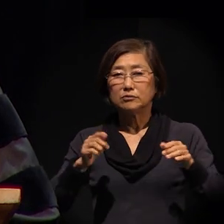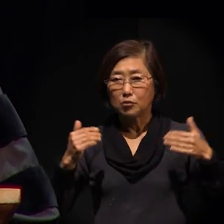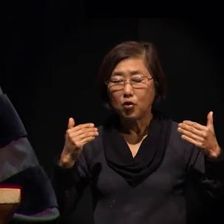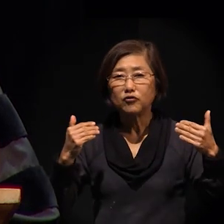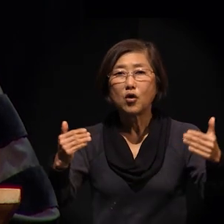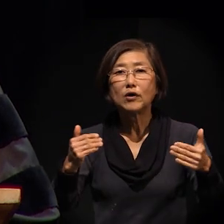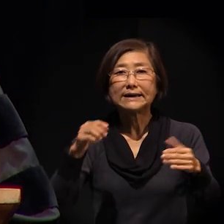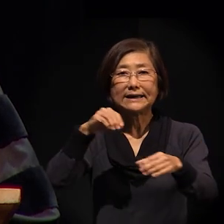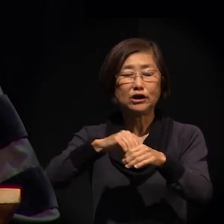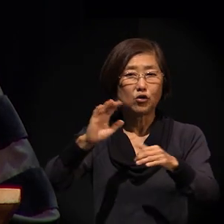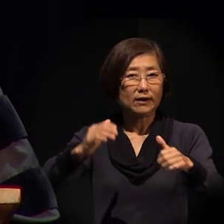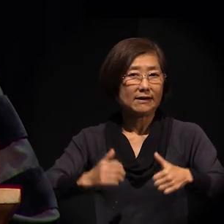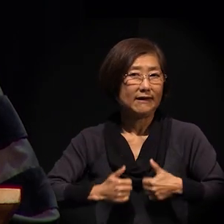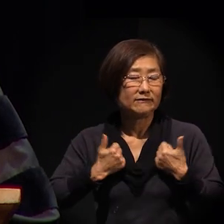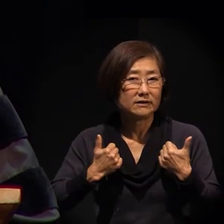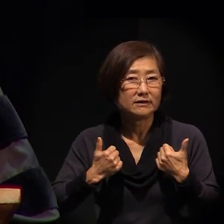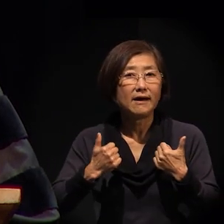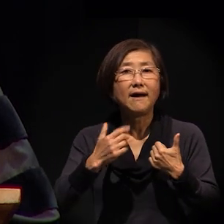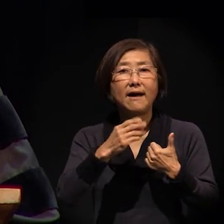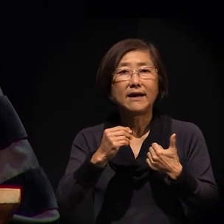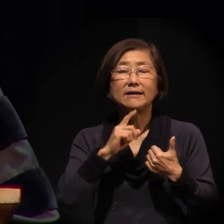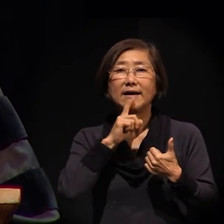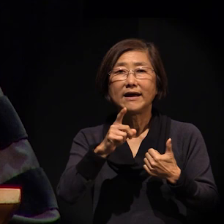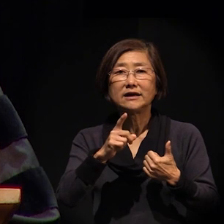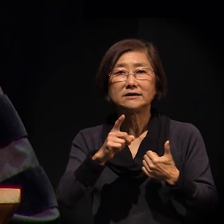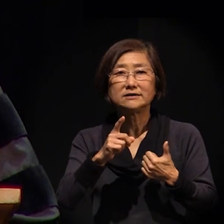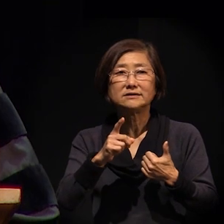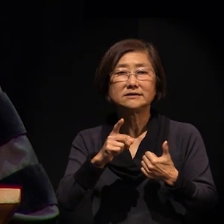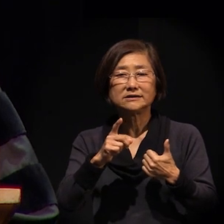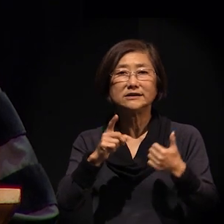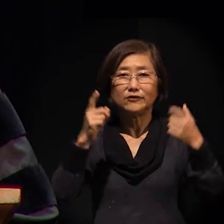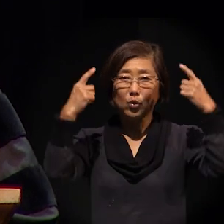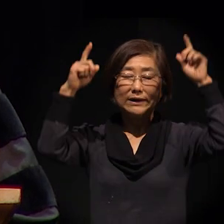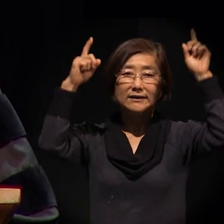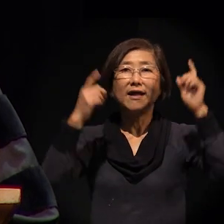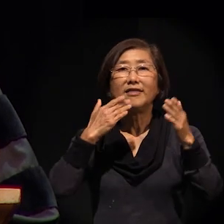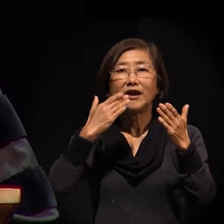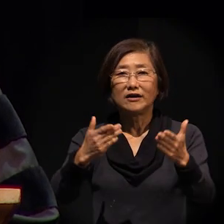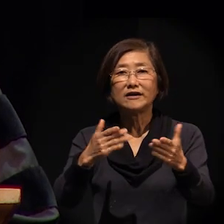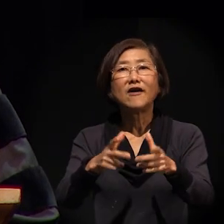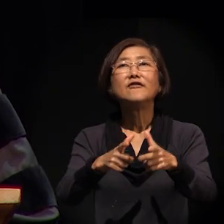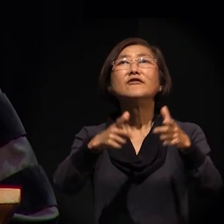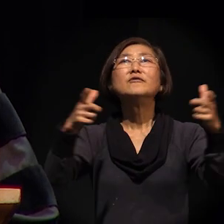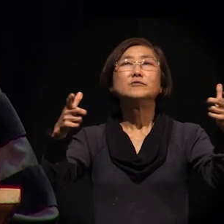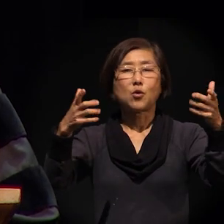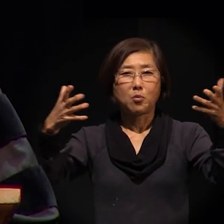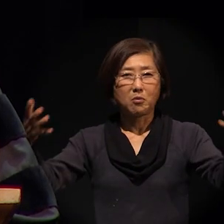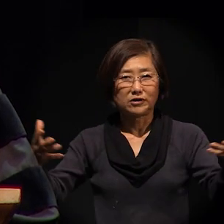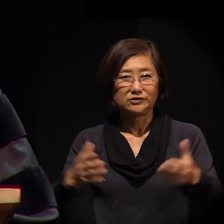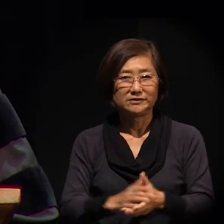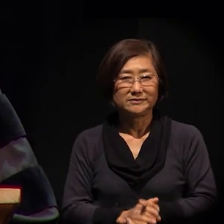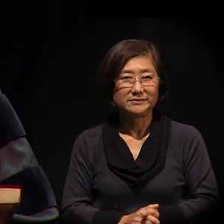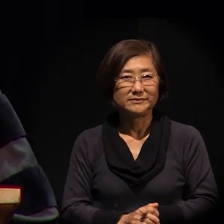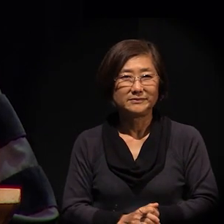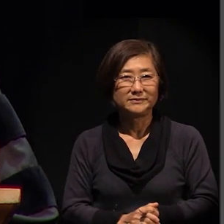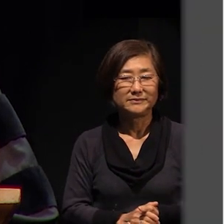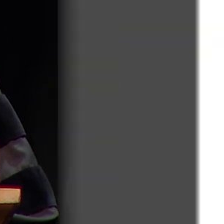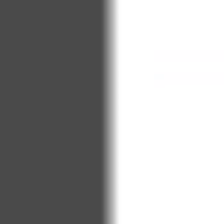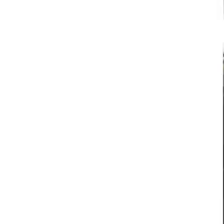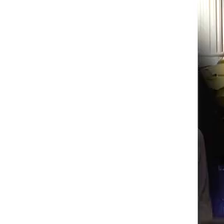with the energy to move forward in your life and achieve greatness. Thank you very